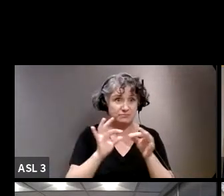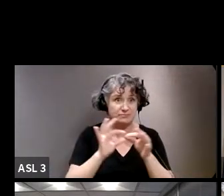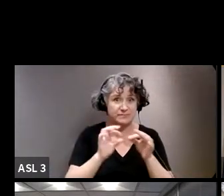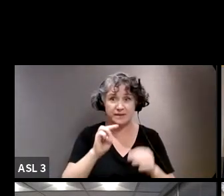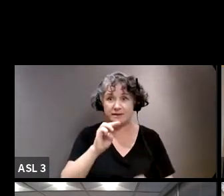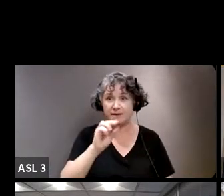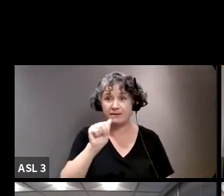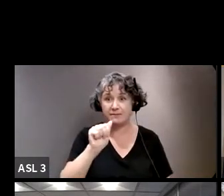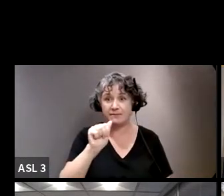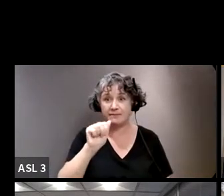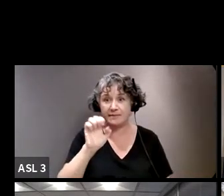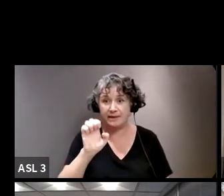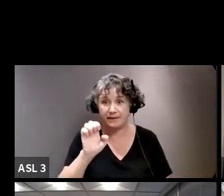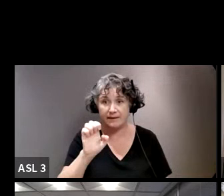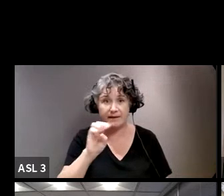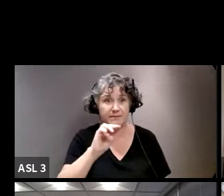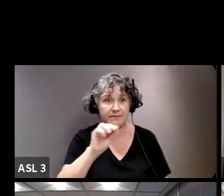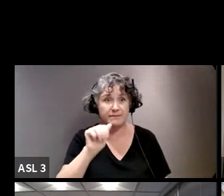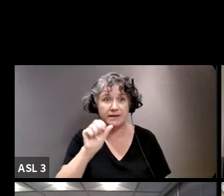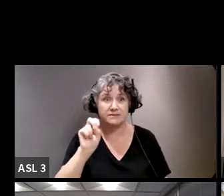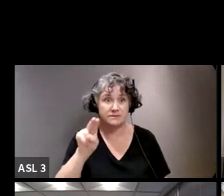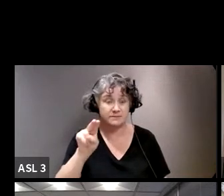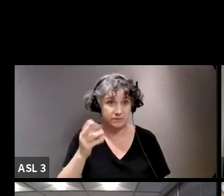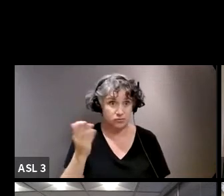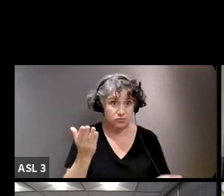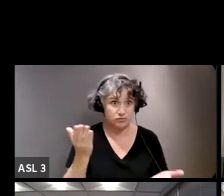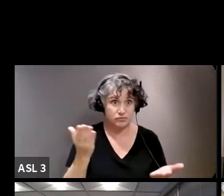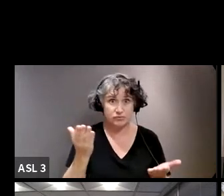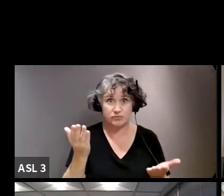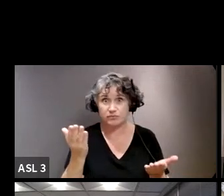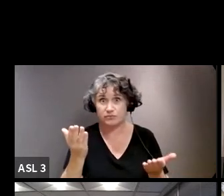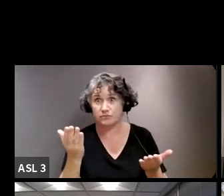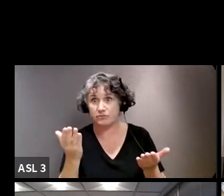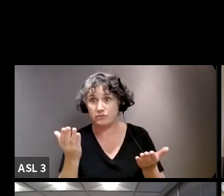mason if uh if may is present